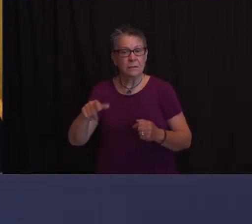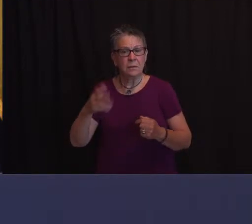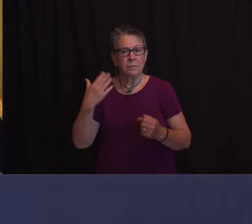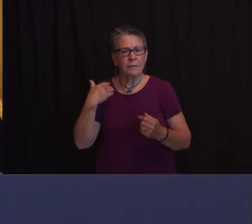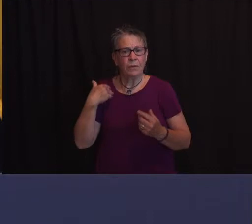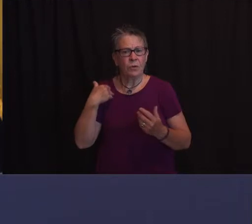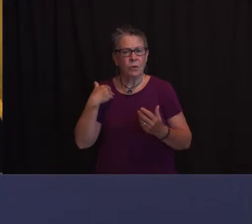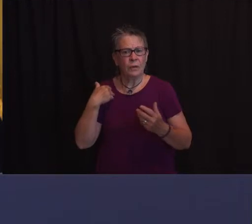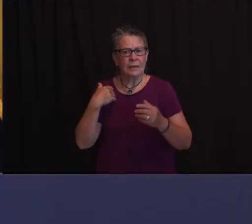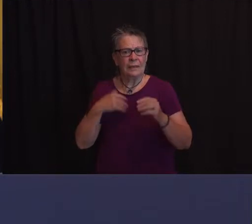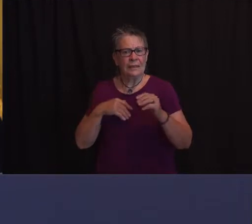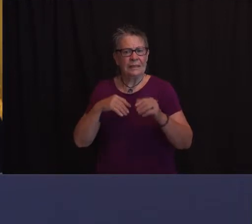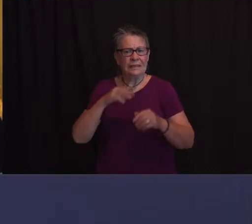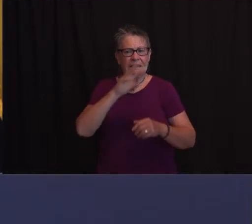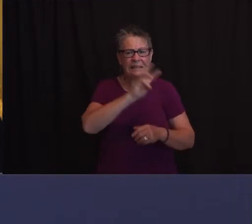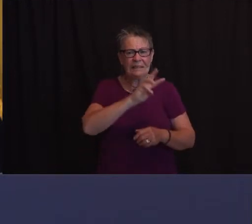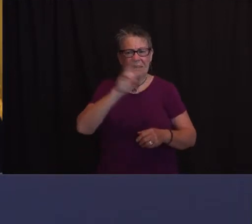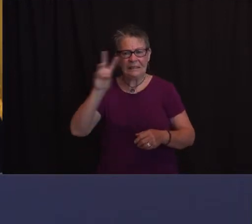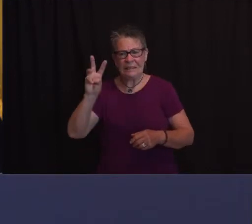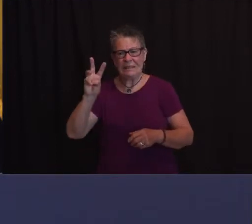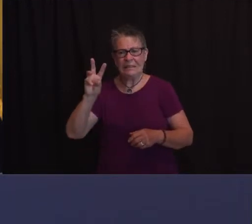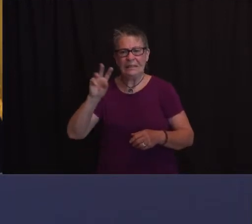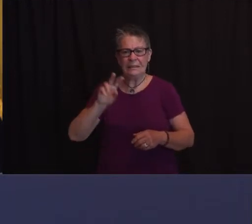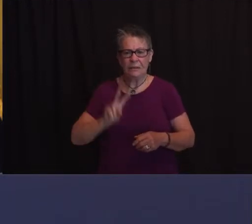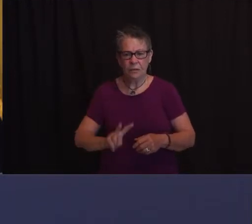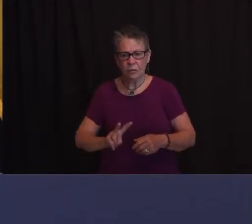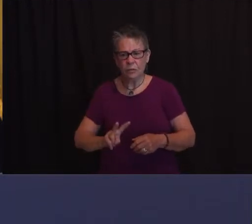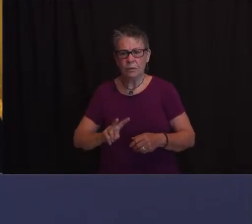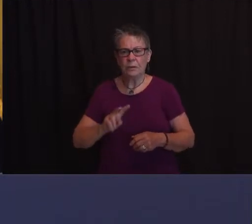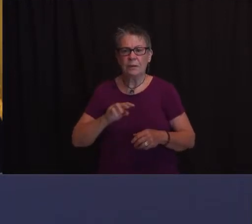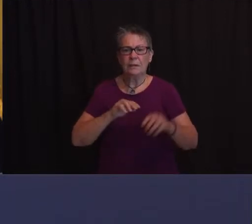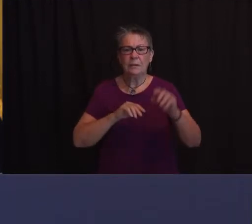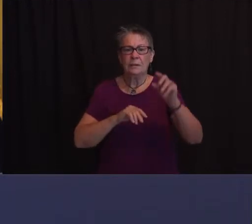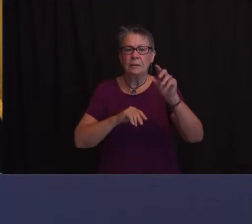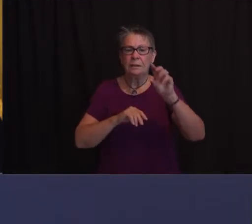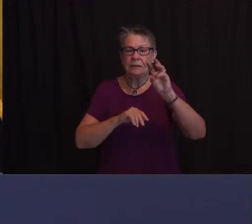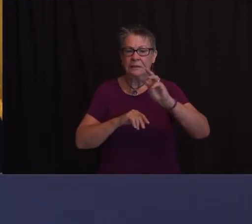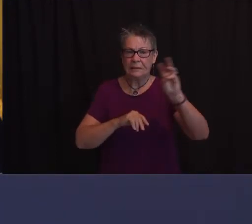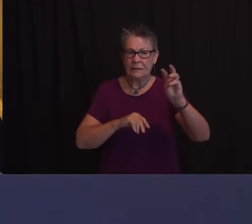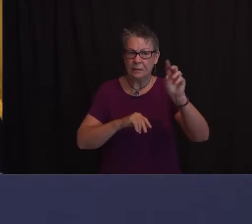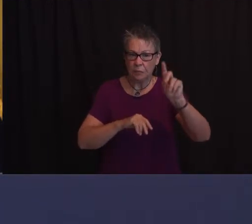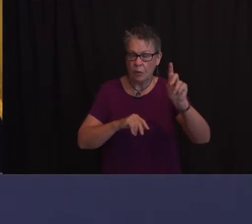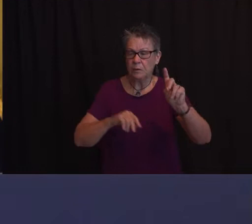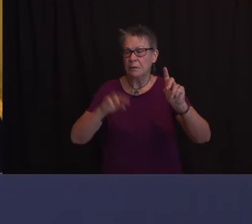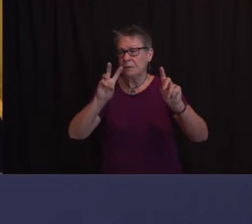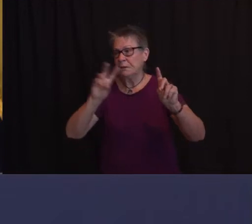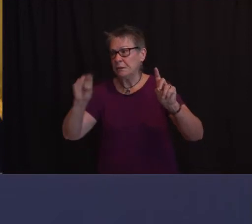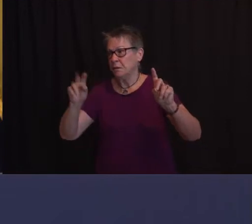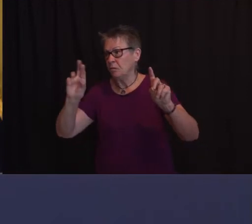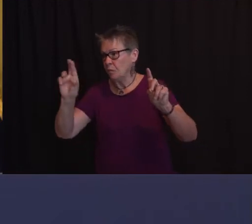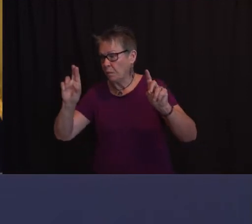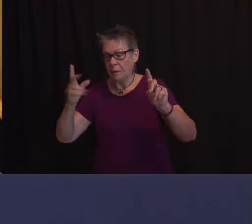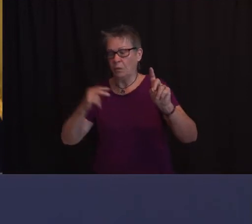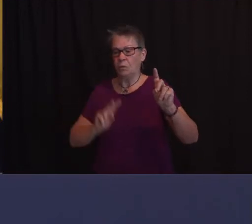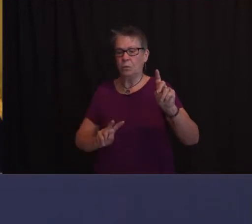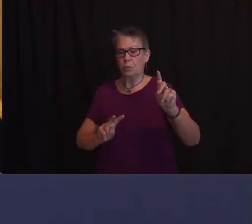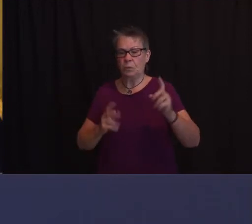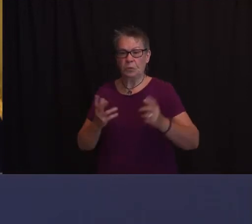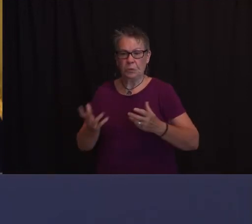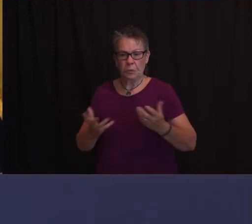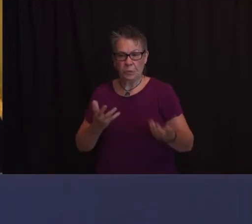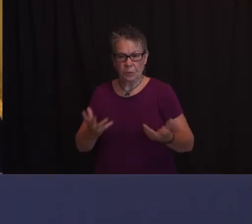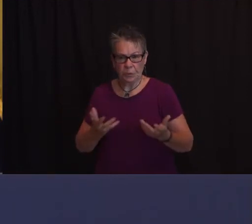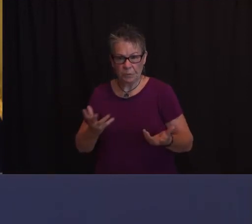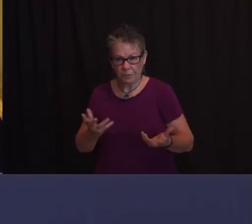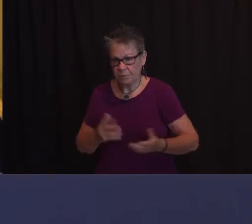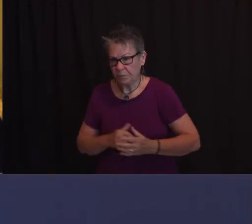and there has been since I've been in this position, and she and I go back and forth on that a lot. I would suspect that we'll have even more